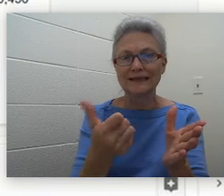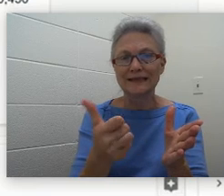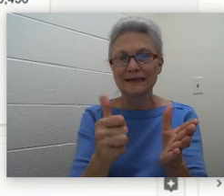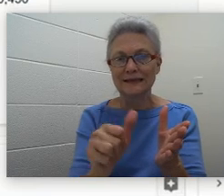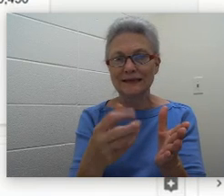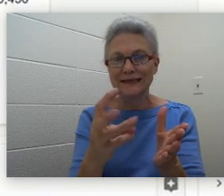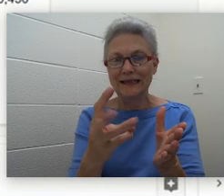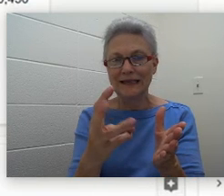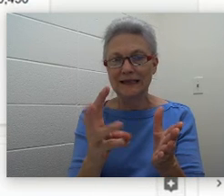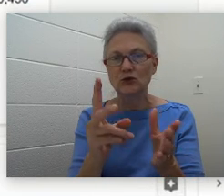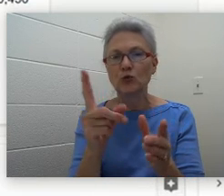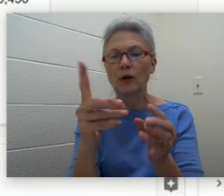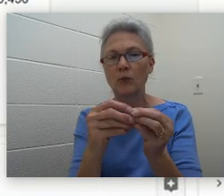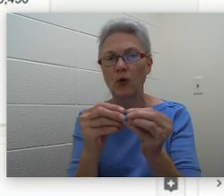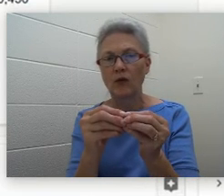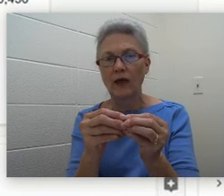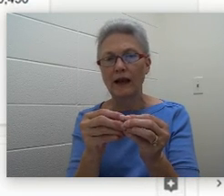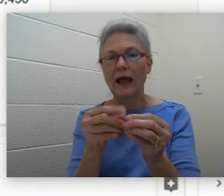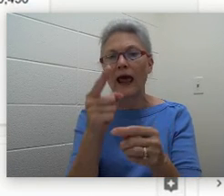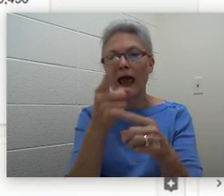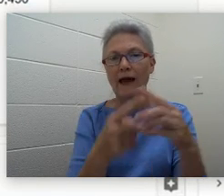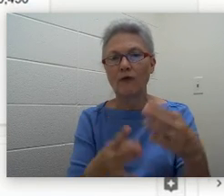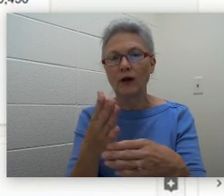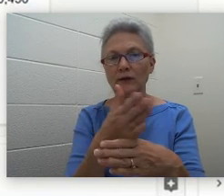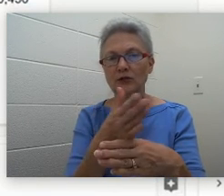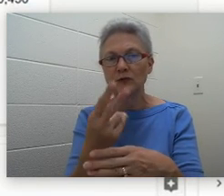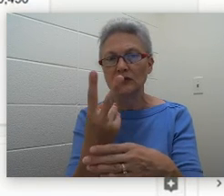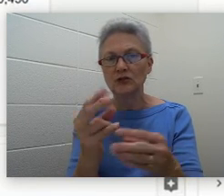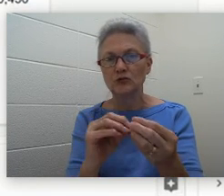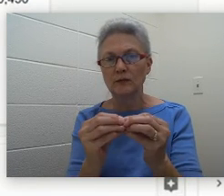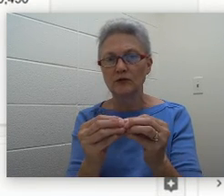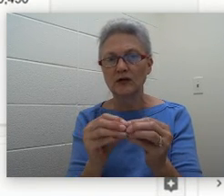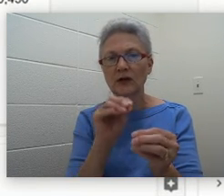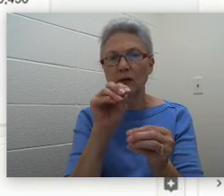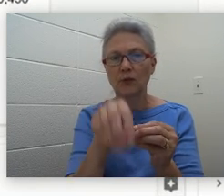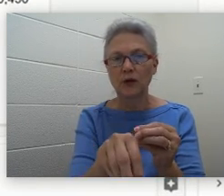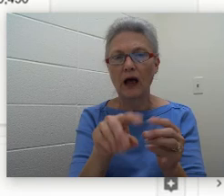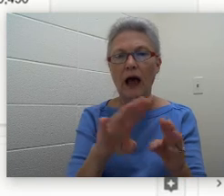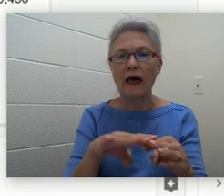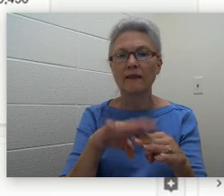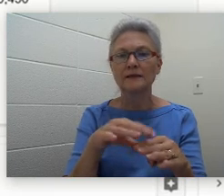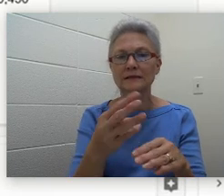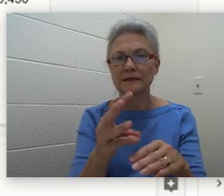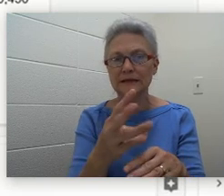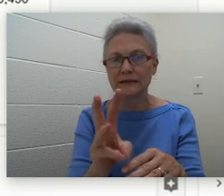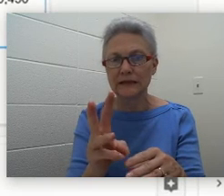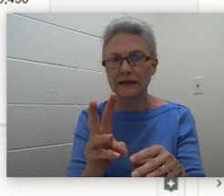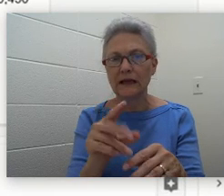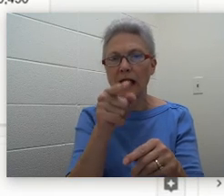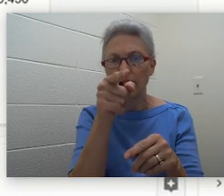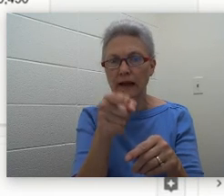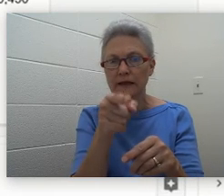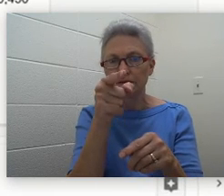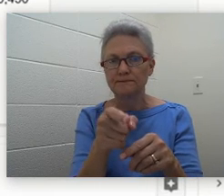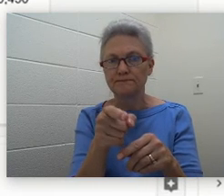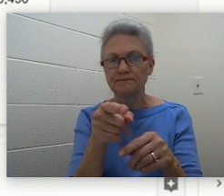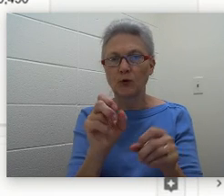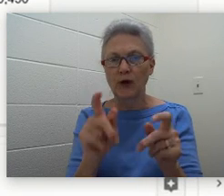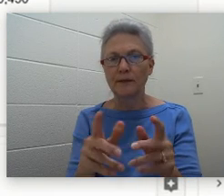10,416 is one more than halfway between those two numbers, so I can place it at that point on my number